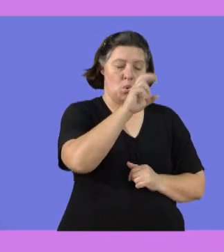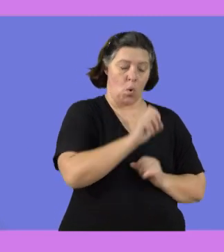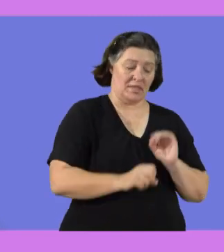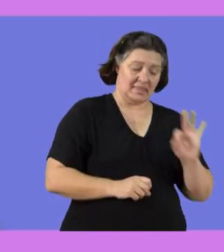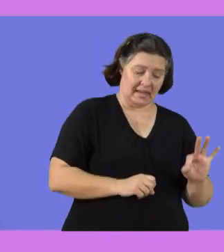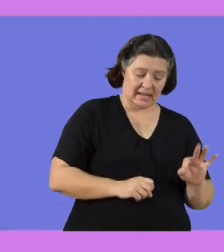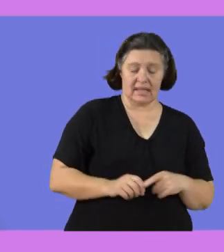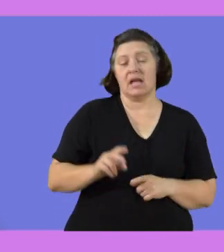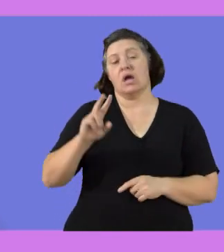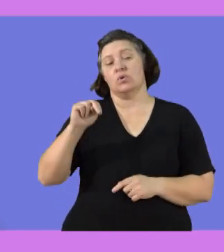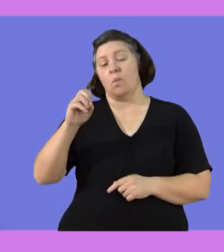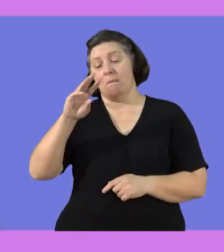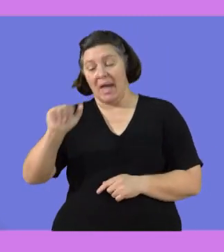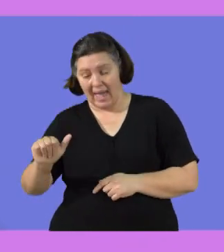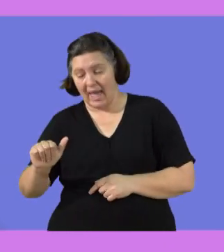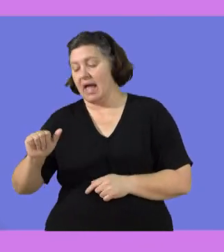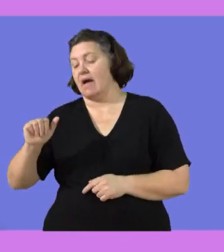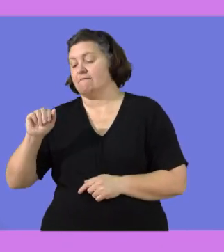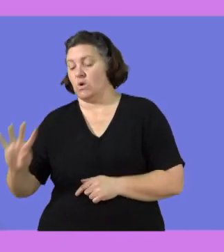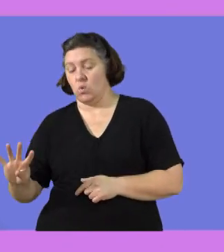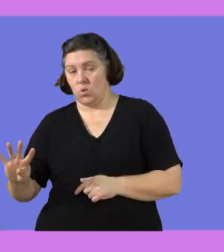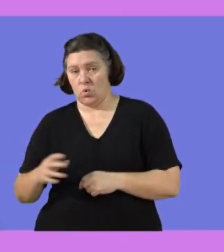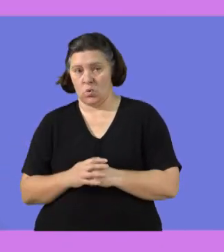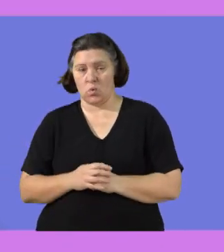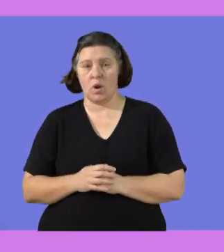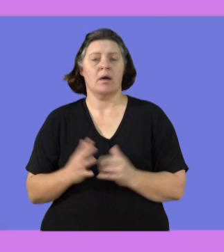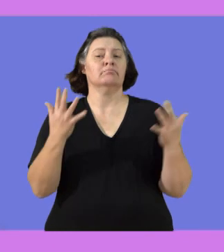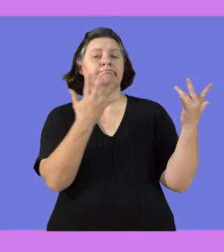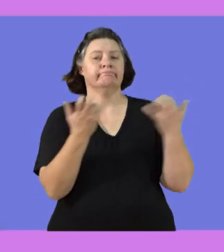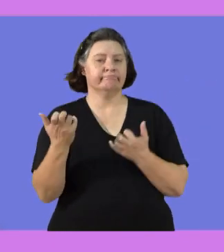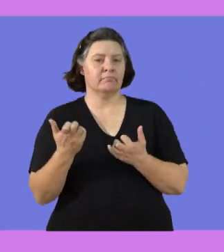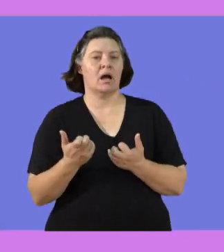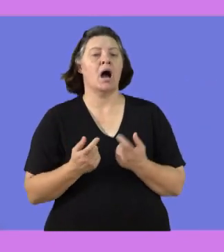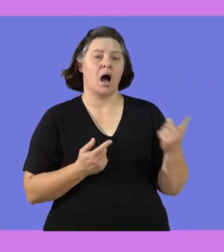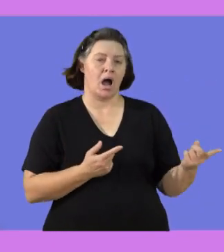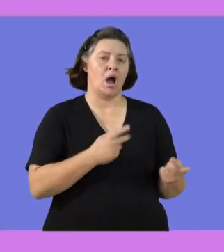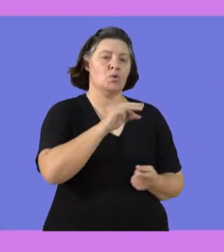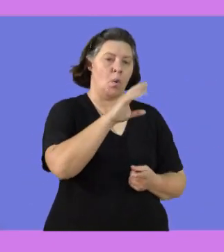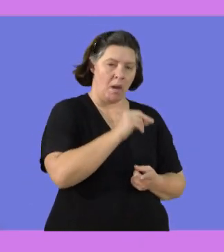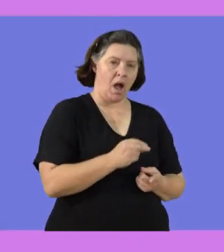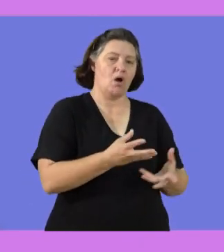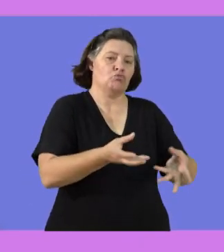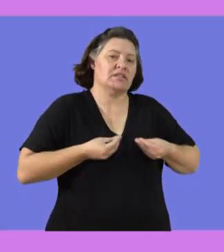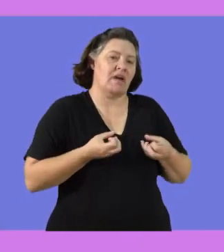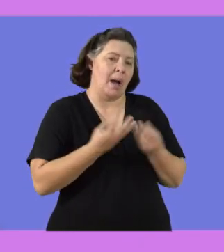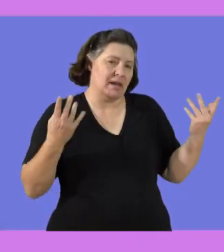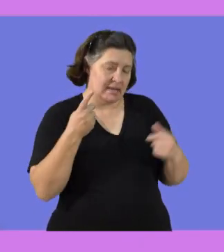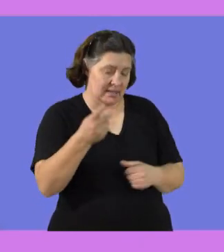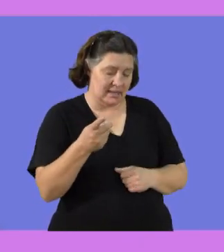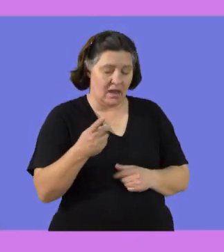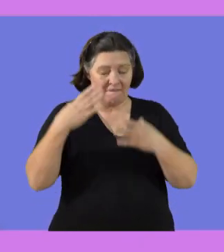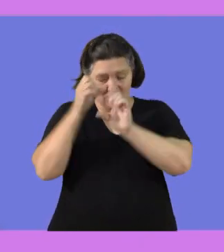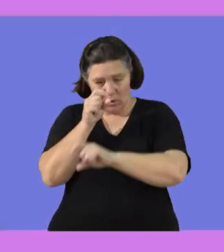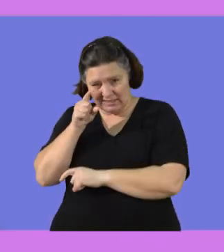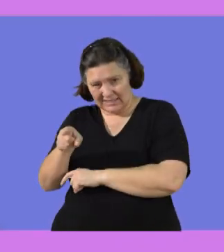ratio for Noma is 4. Okay, calculate the amount that Noma should receive. Now the focus is on